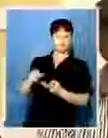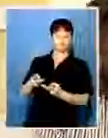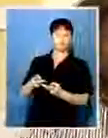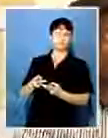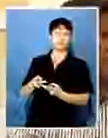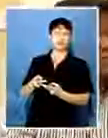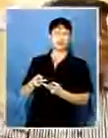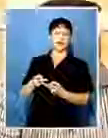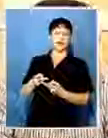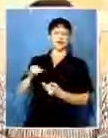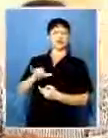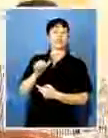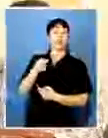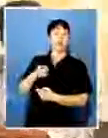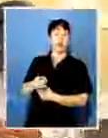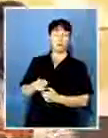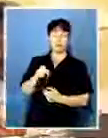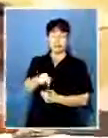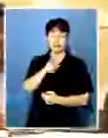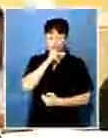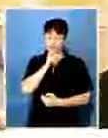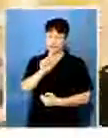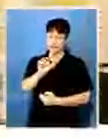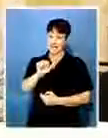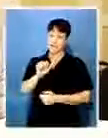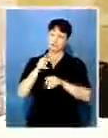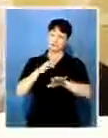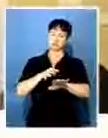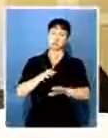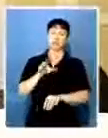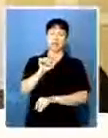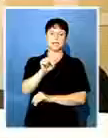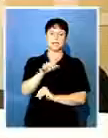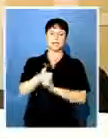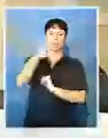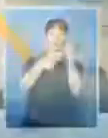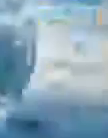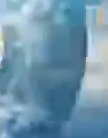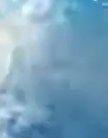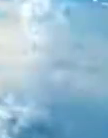march to Lutuli House on Friday. SABC News, Johannesburg.